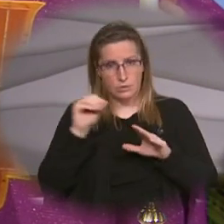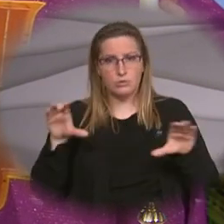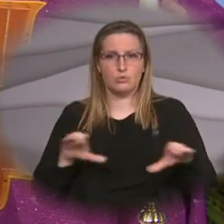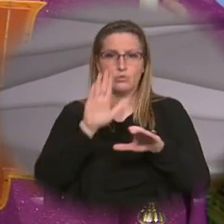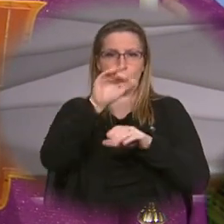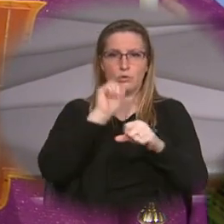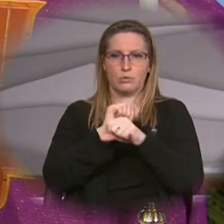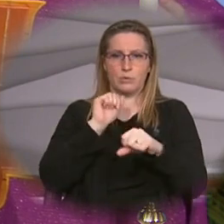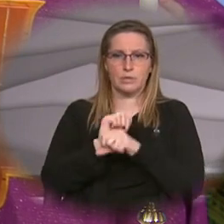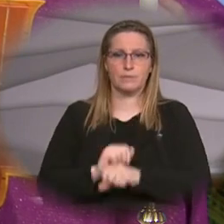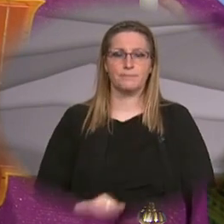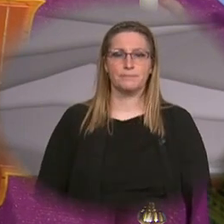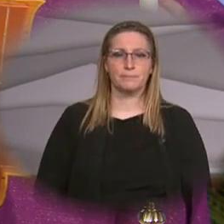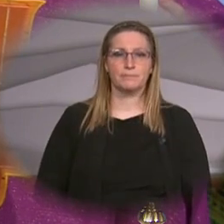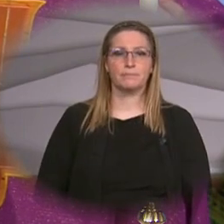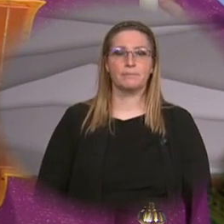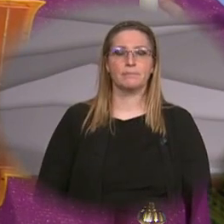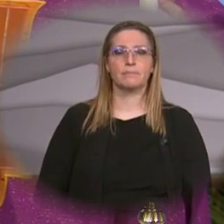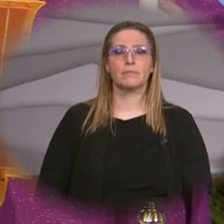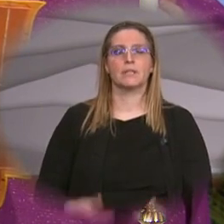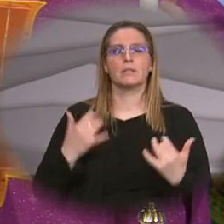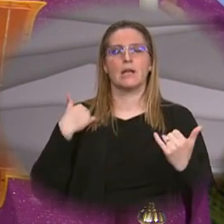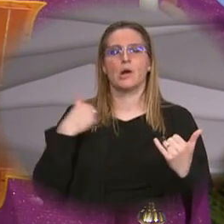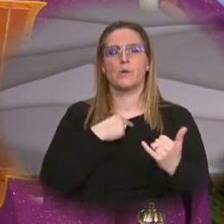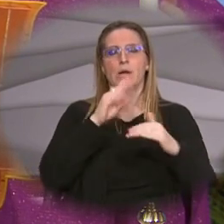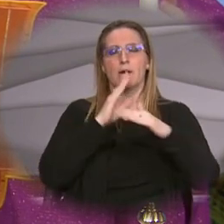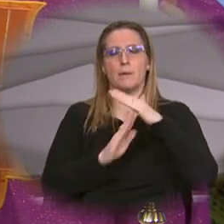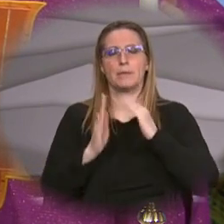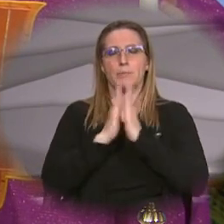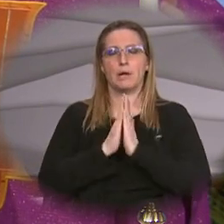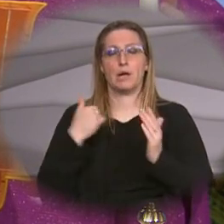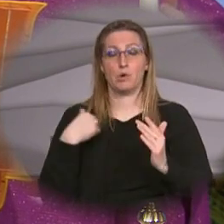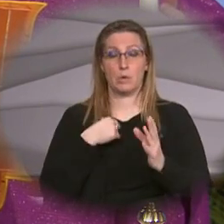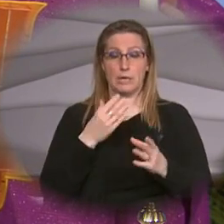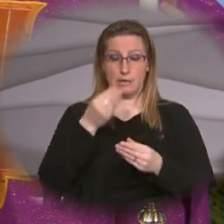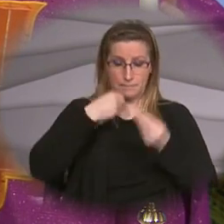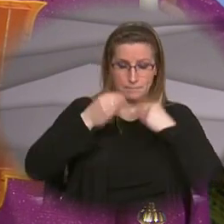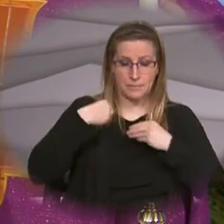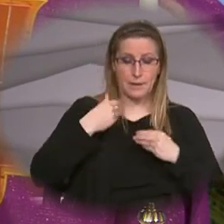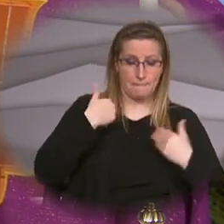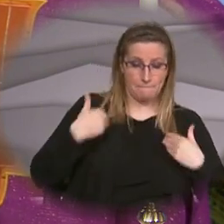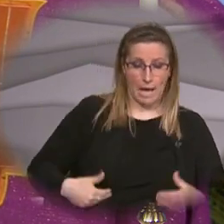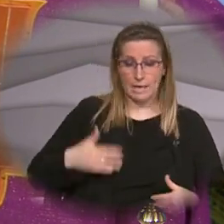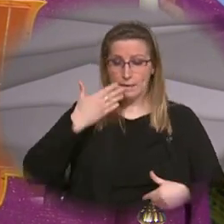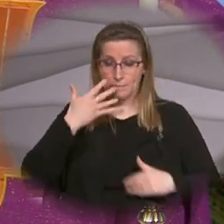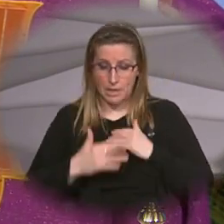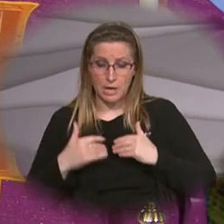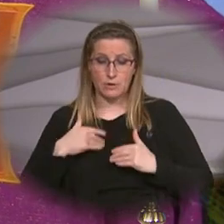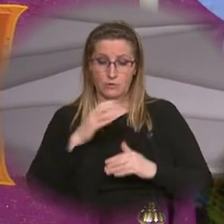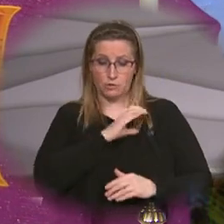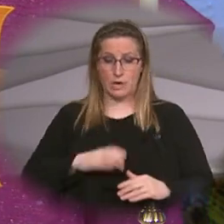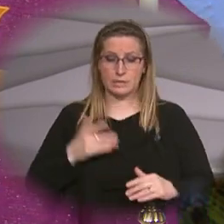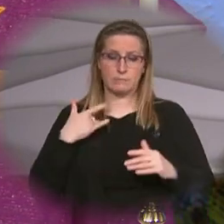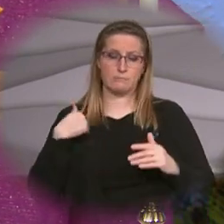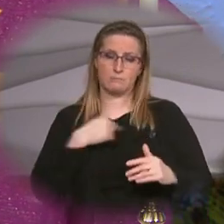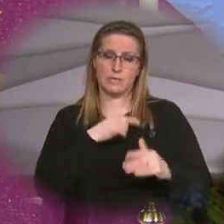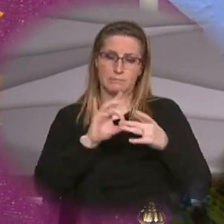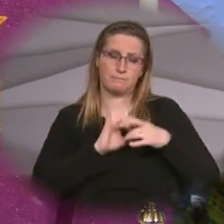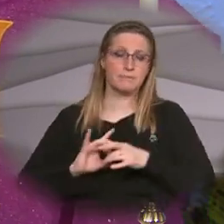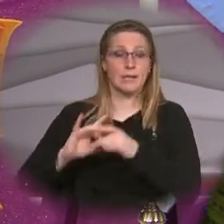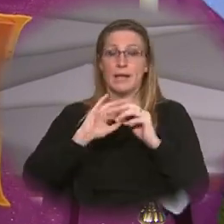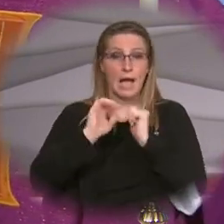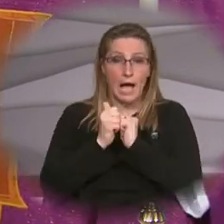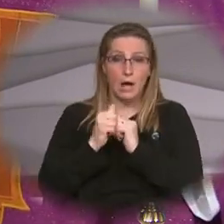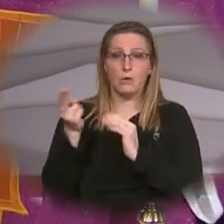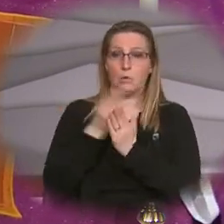and minister to you. Humbly we pray that partaking of the body and blood of Christ, we may be gathered into one by the